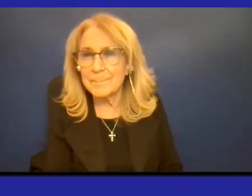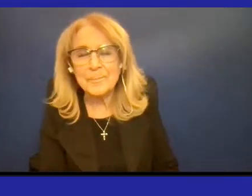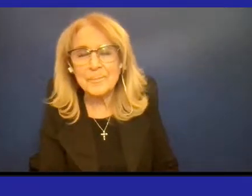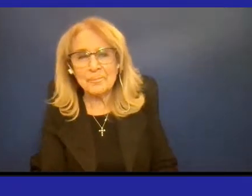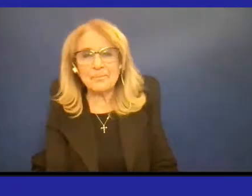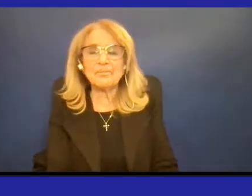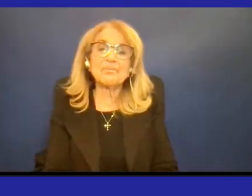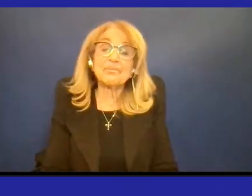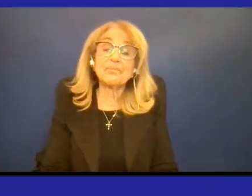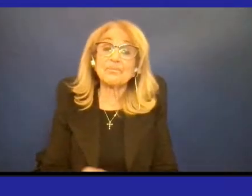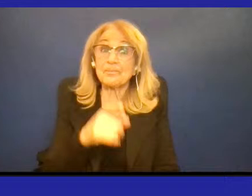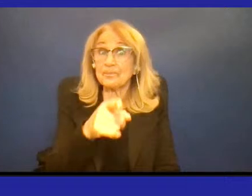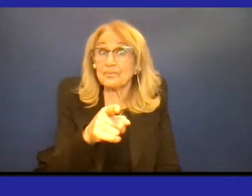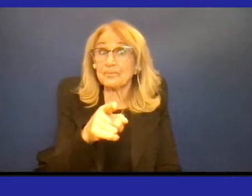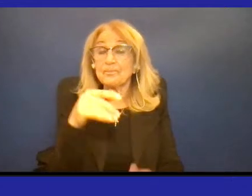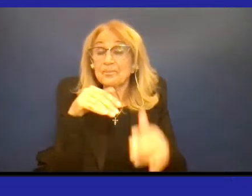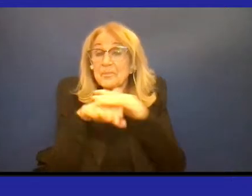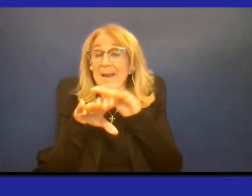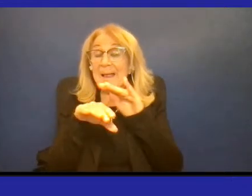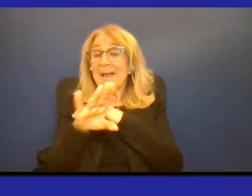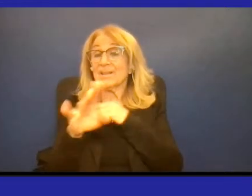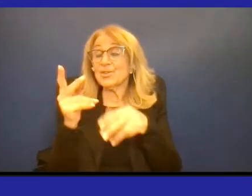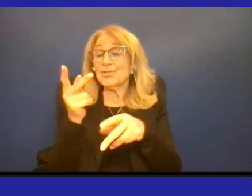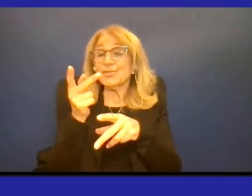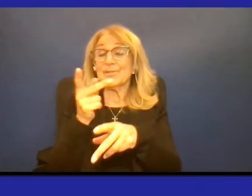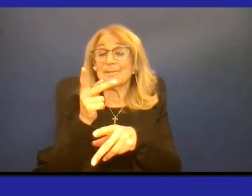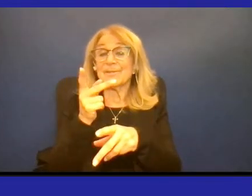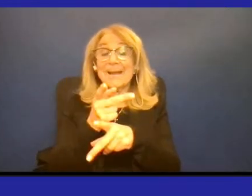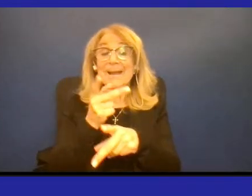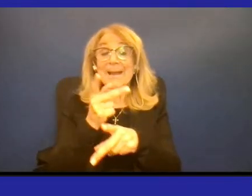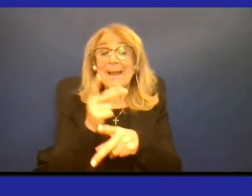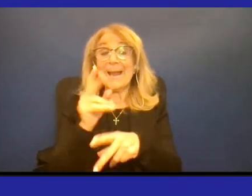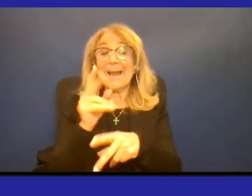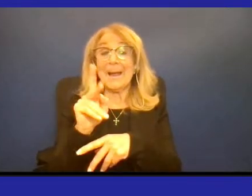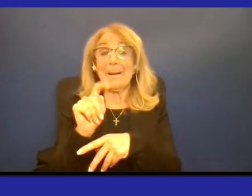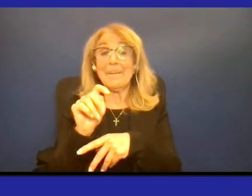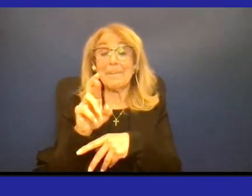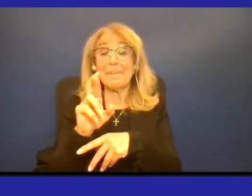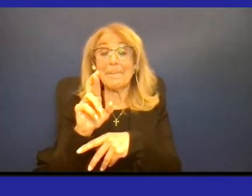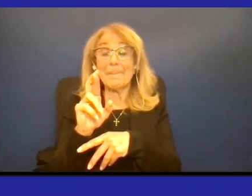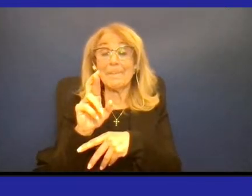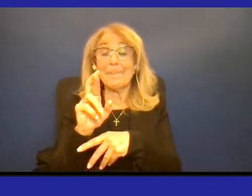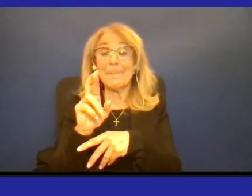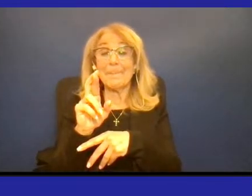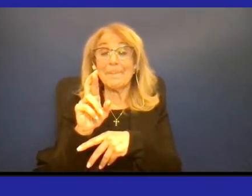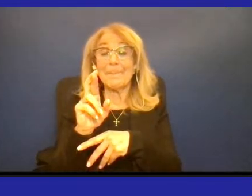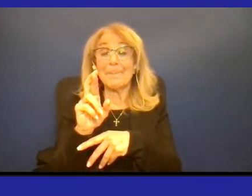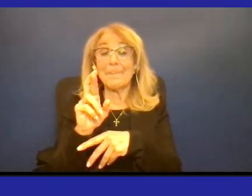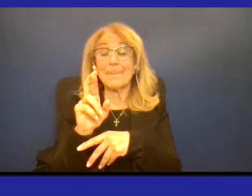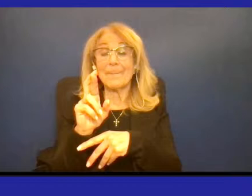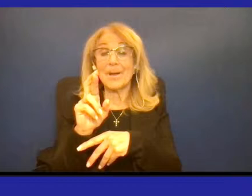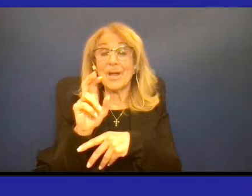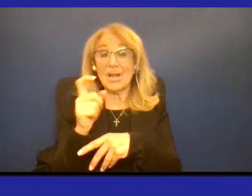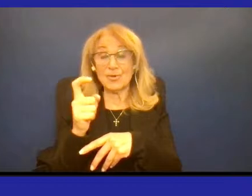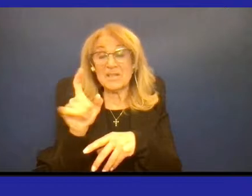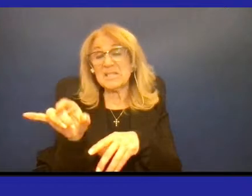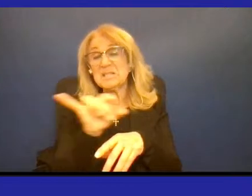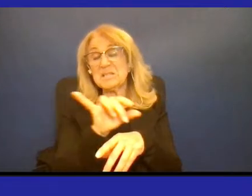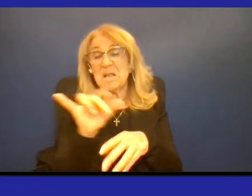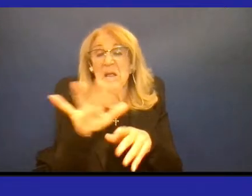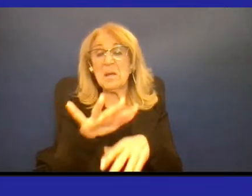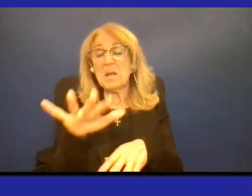Okay, and then on the access to care metric, percent occupancy across our acute hospitals remained about the same at